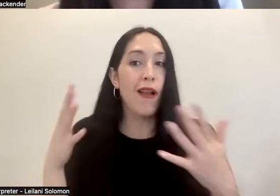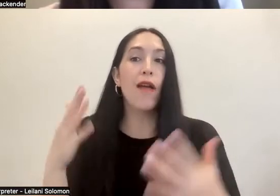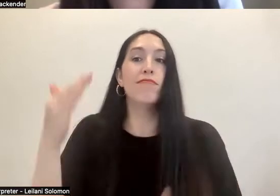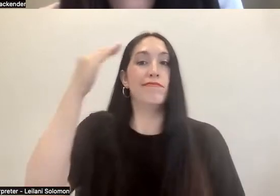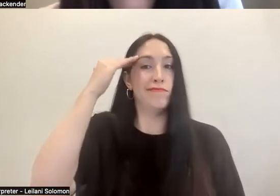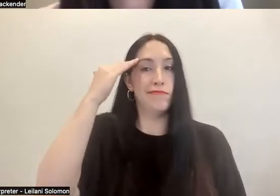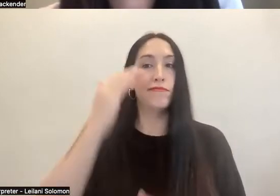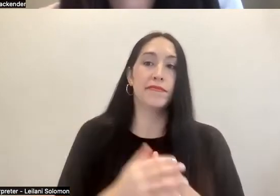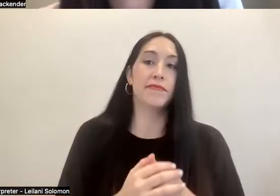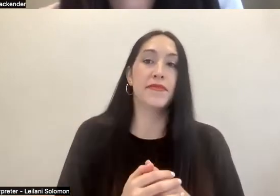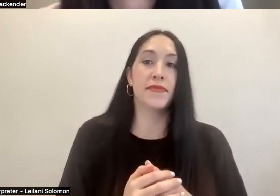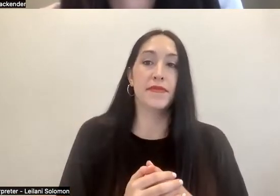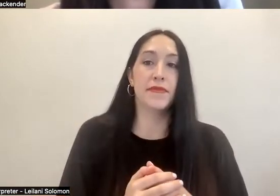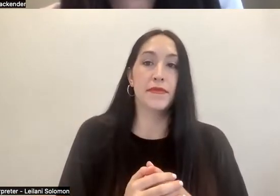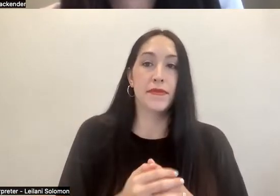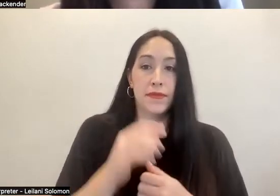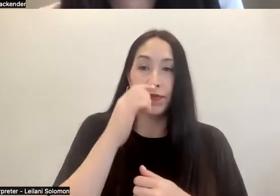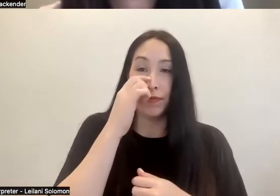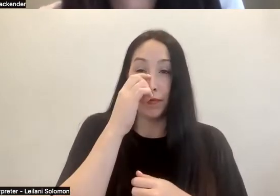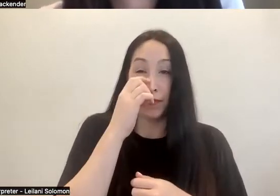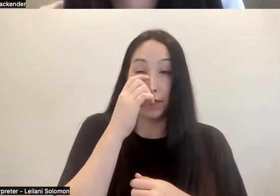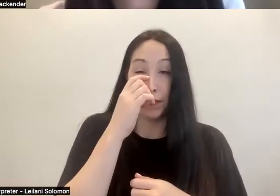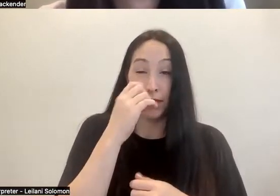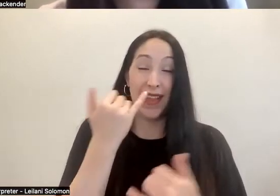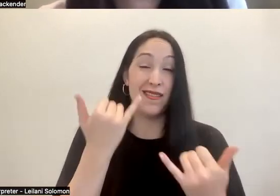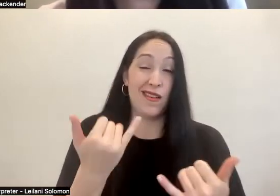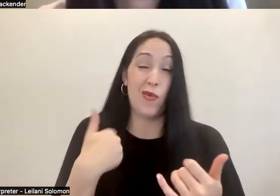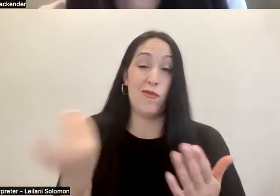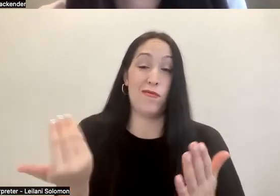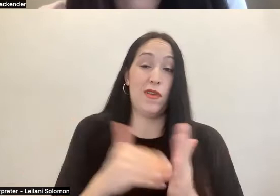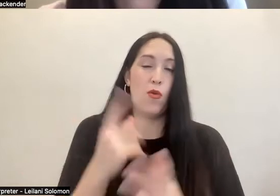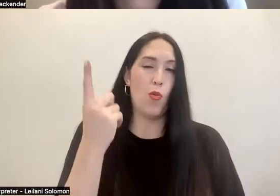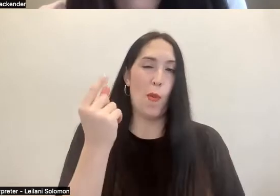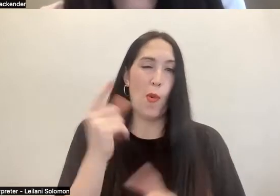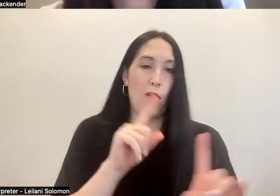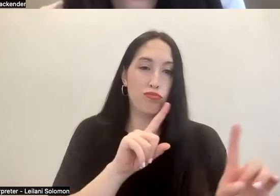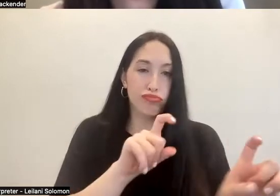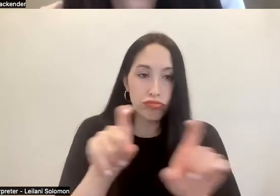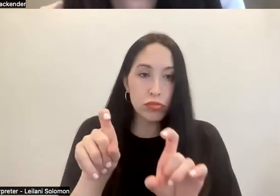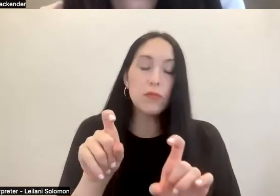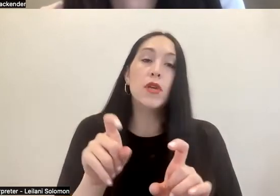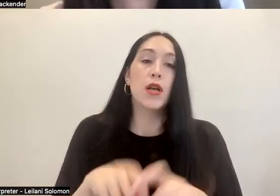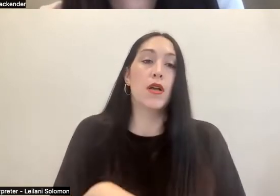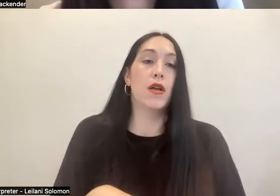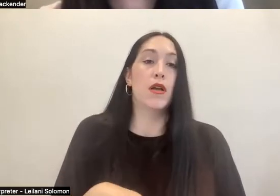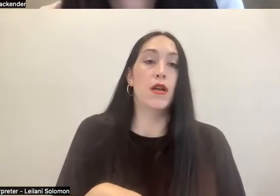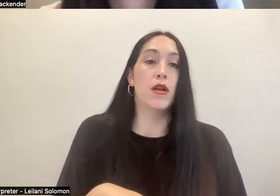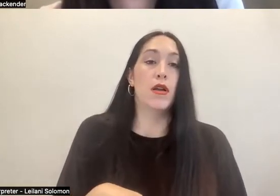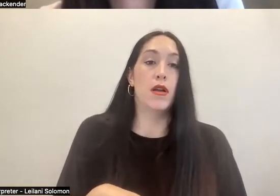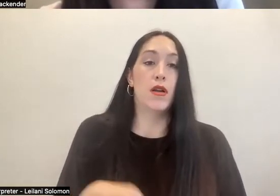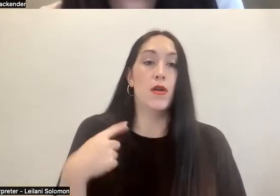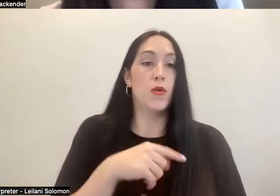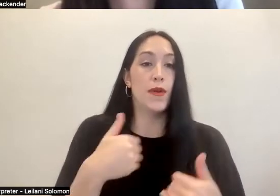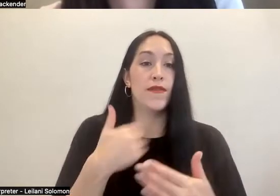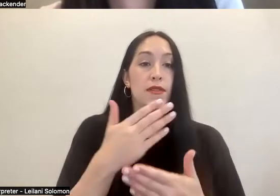to go ahead and run just one more poll, because in addition to our attendees, we also have some waiver support